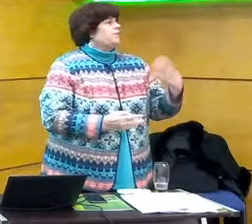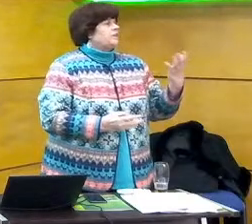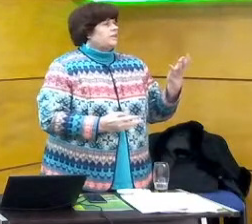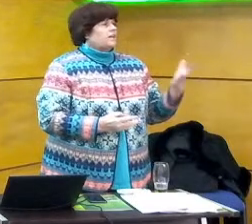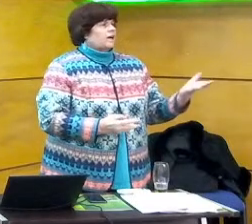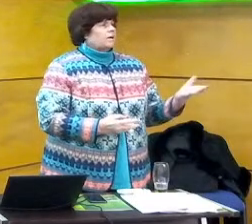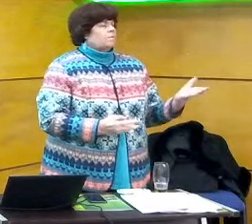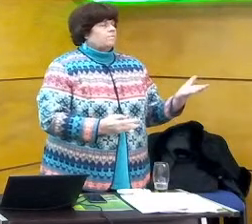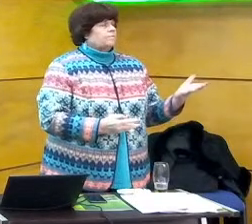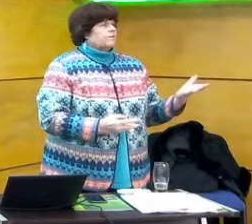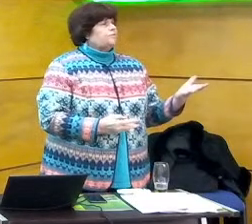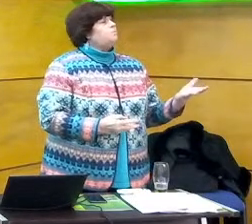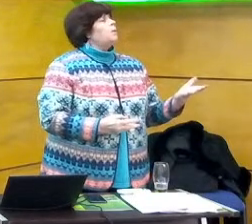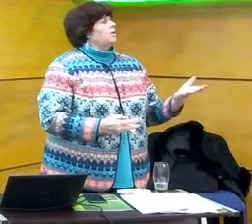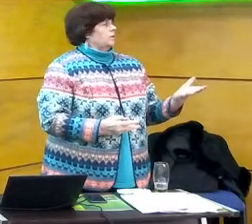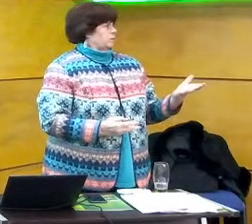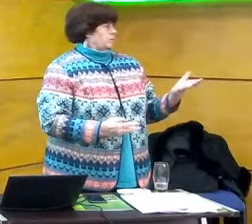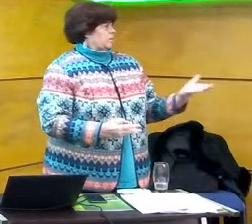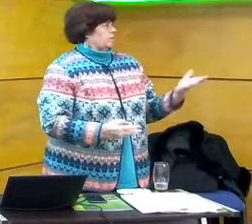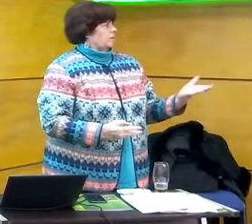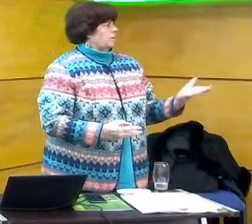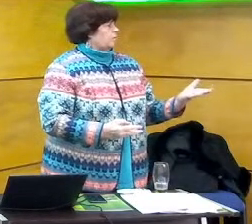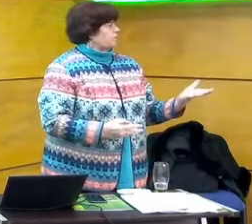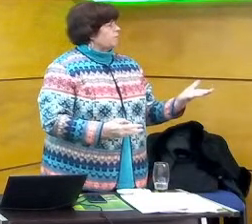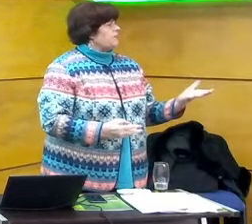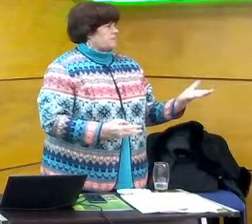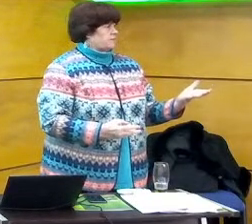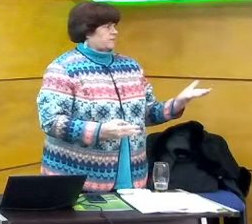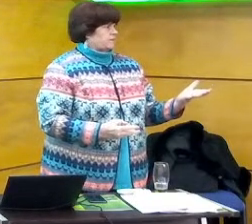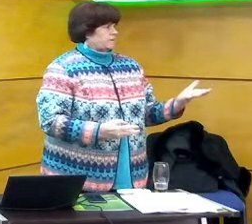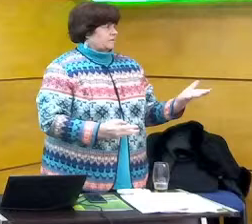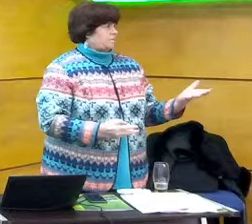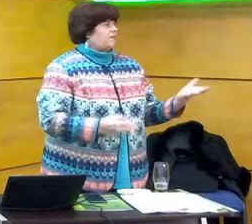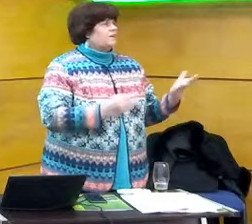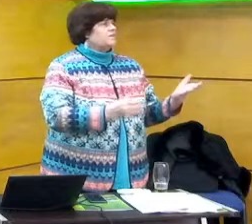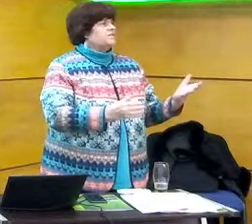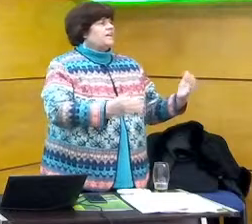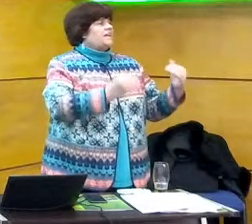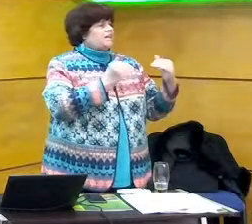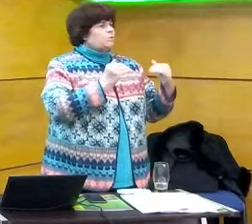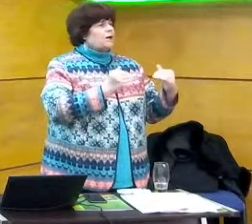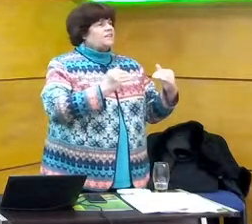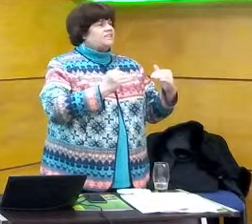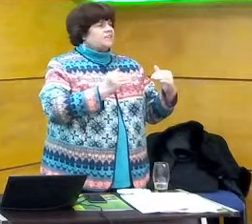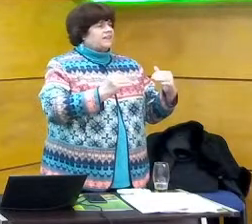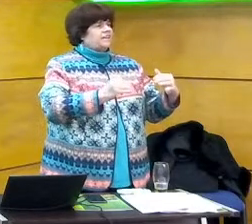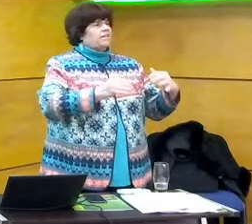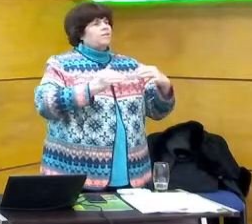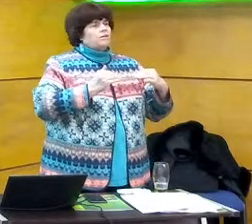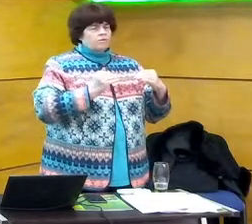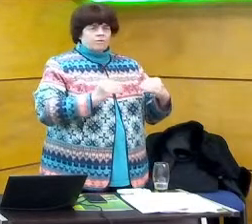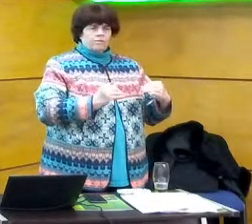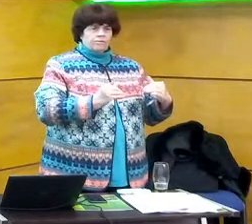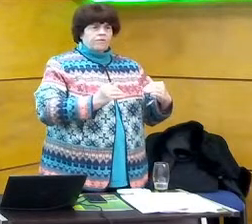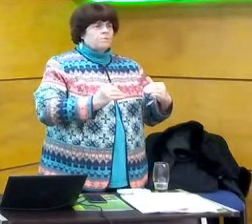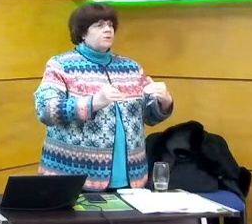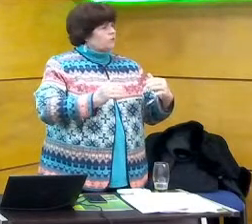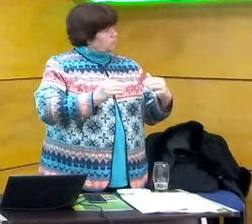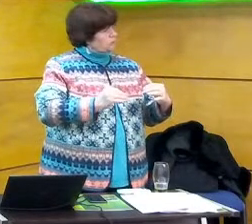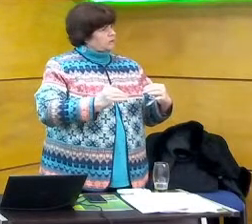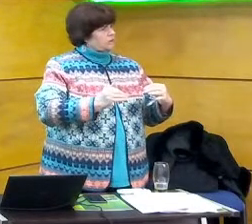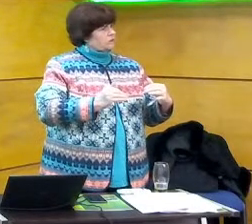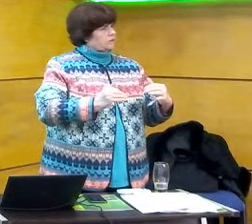one of the football referees, because he wanted to get